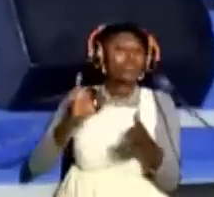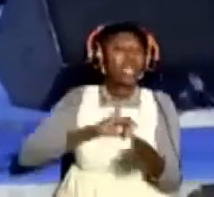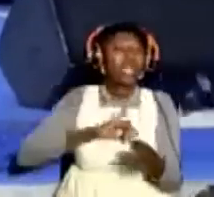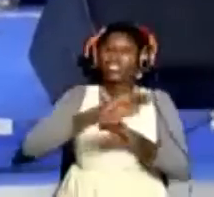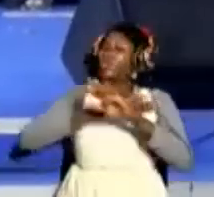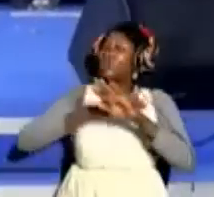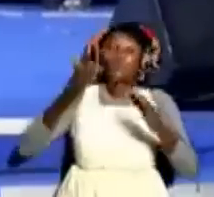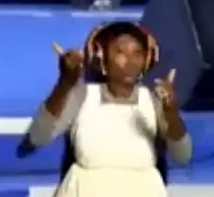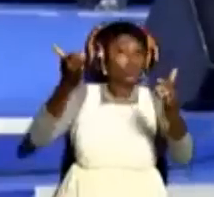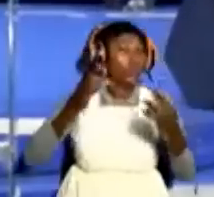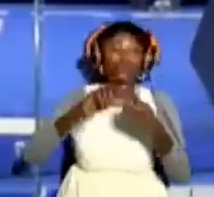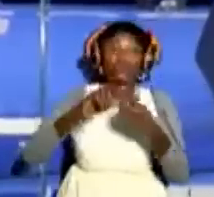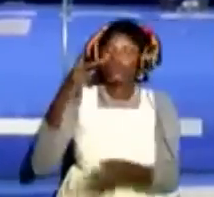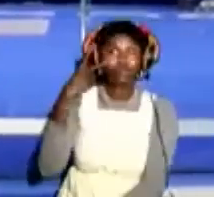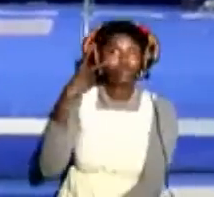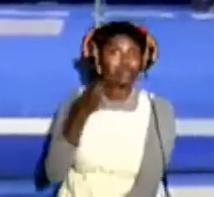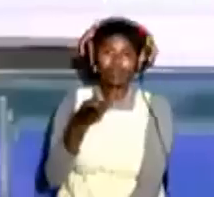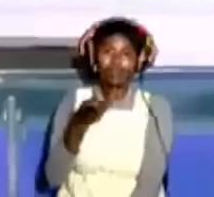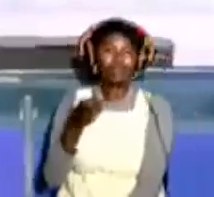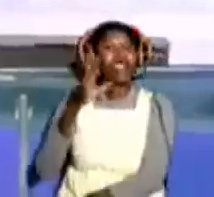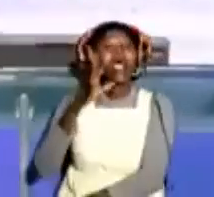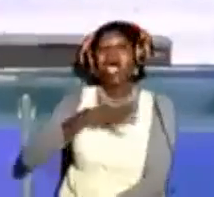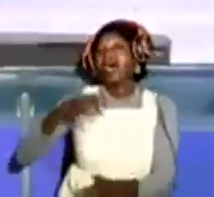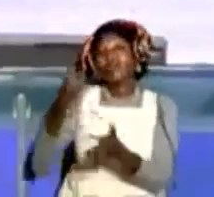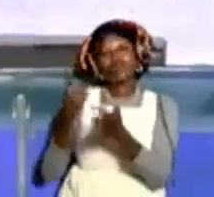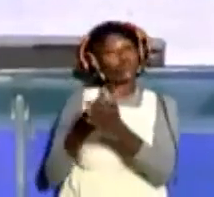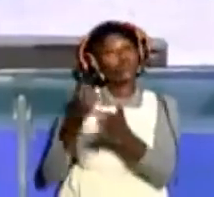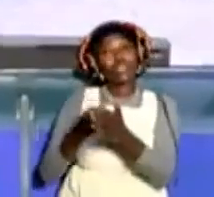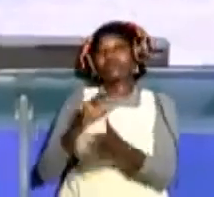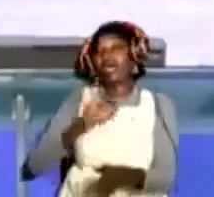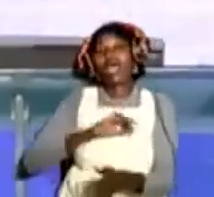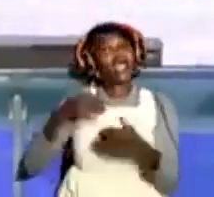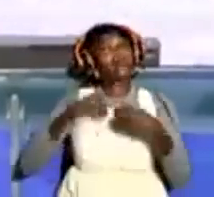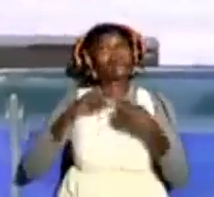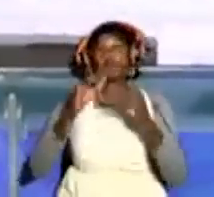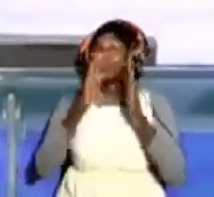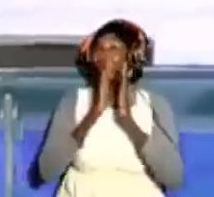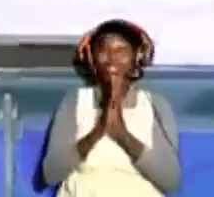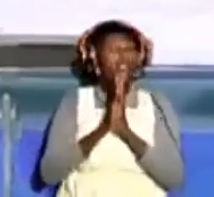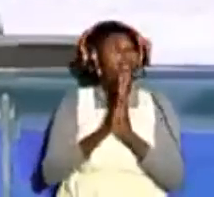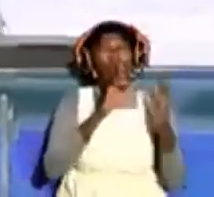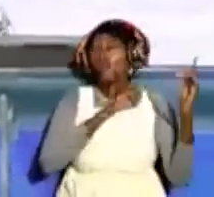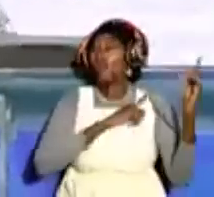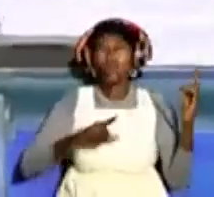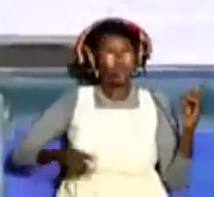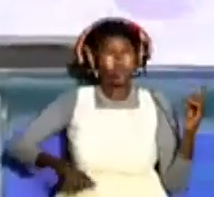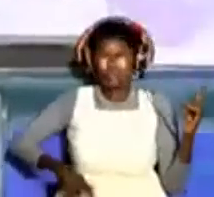see. And sometimes I have to sit up and say, Lord,